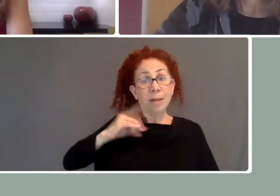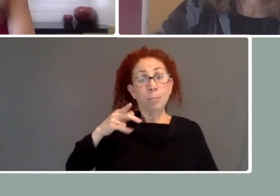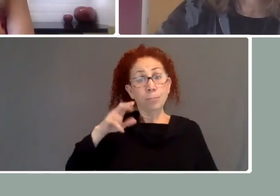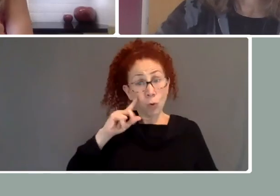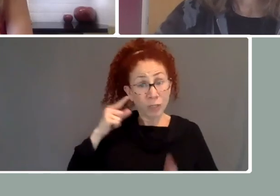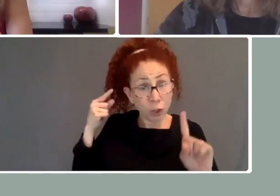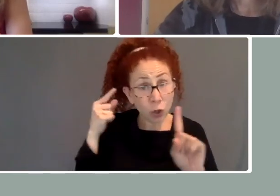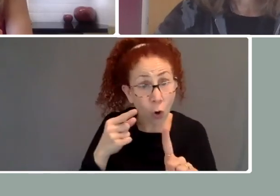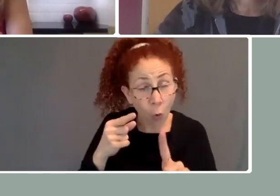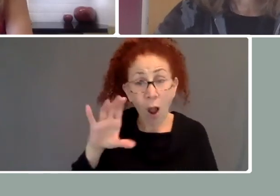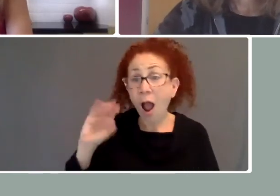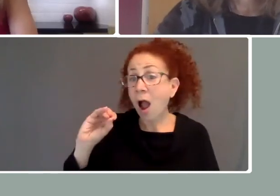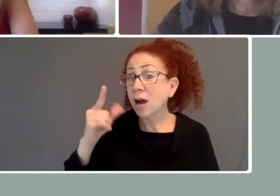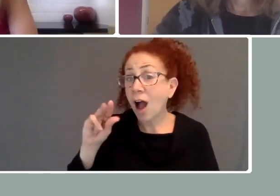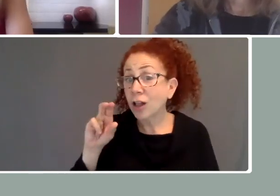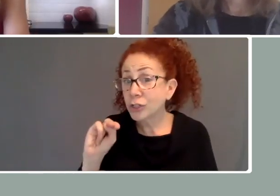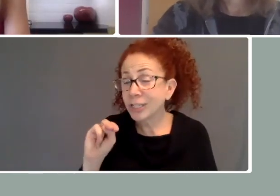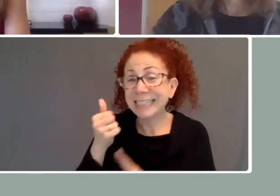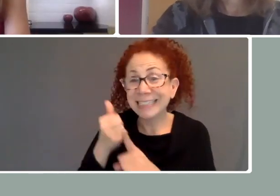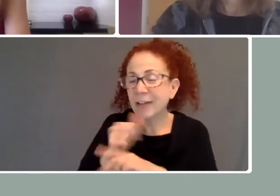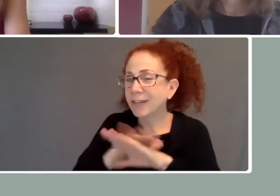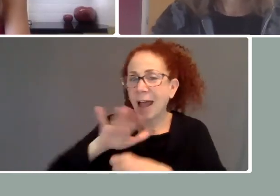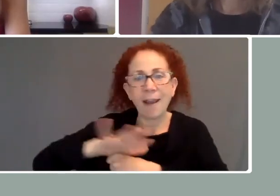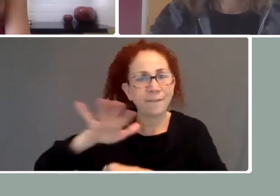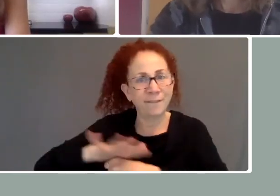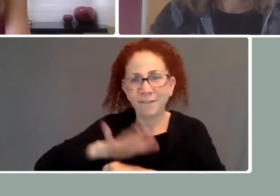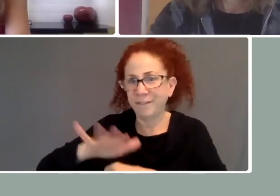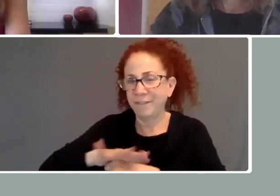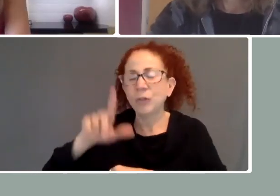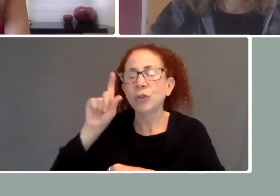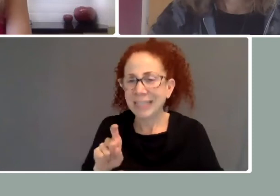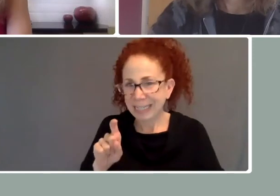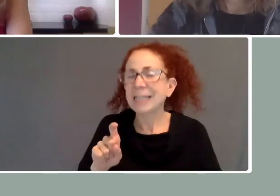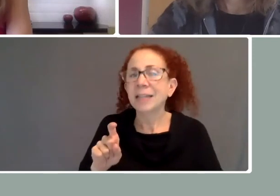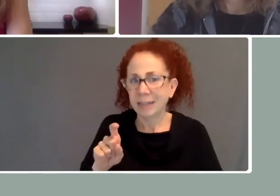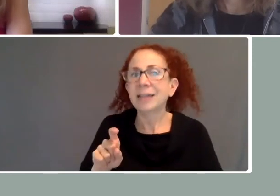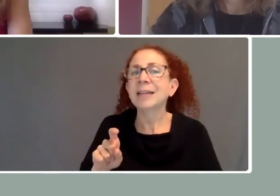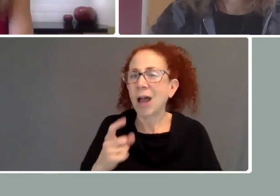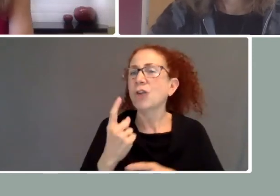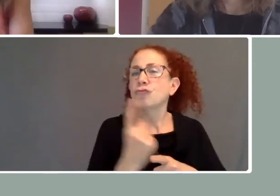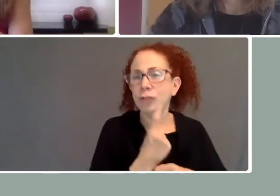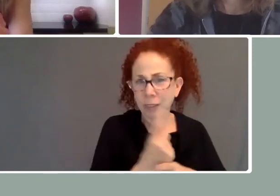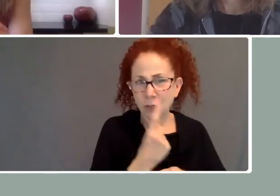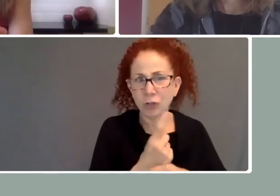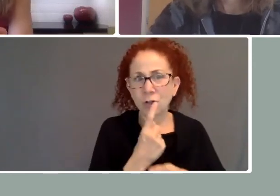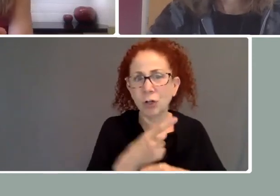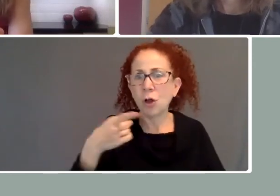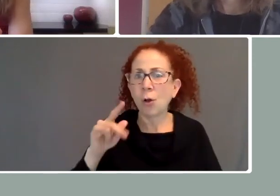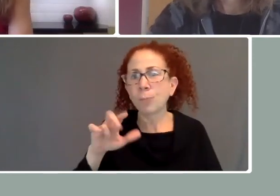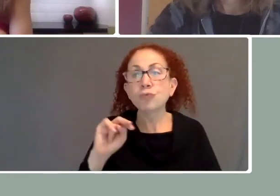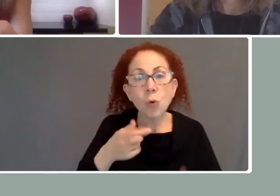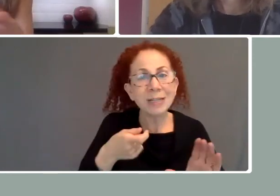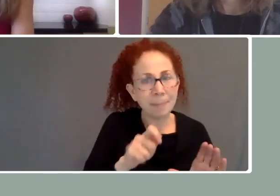goal, collagen is not going to be sufficient. You'd probably want to use a traditional like protein